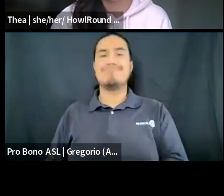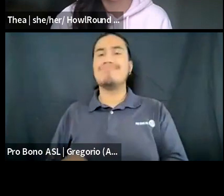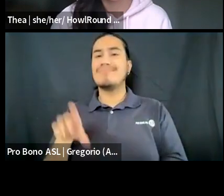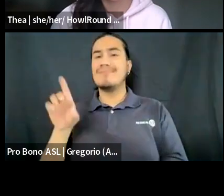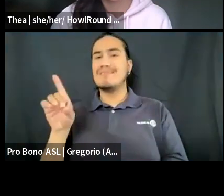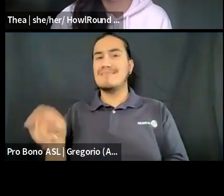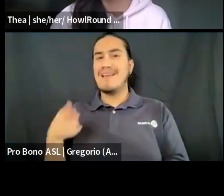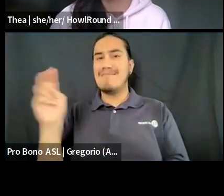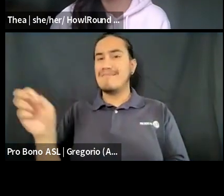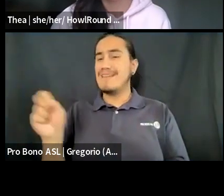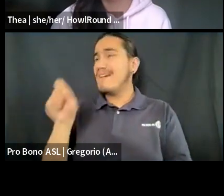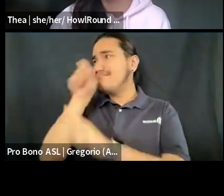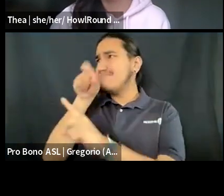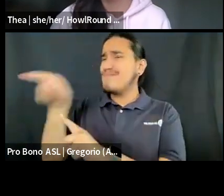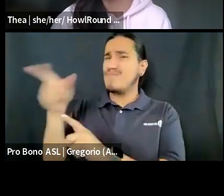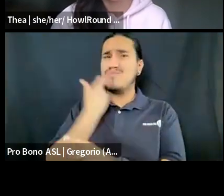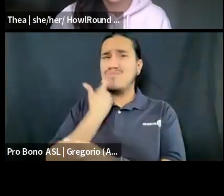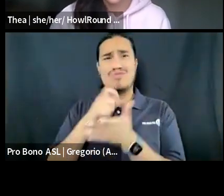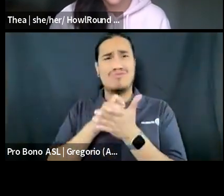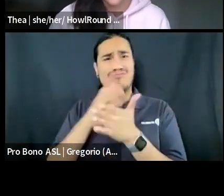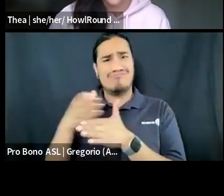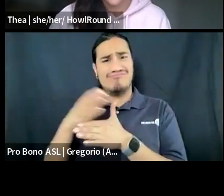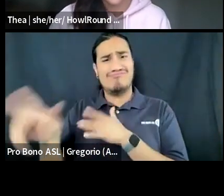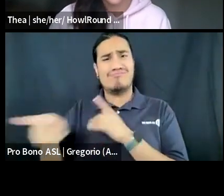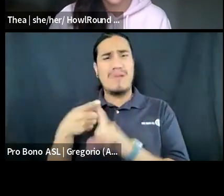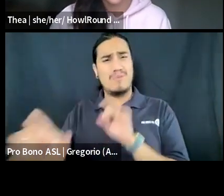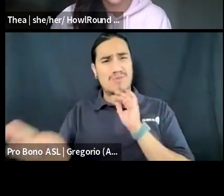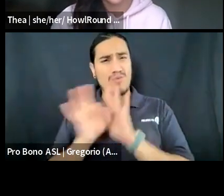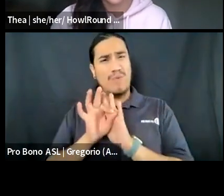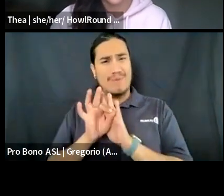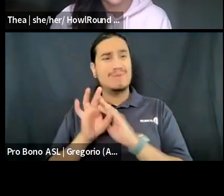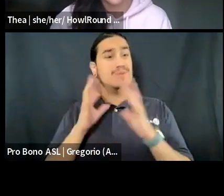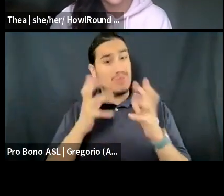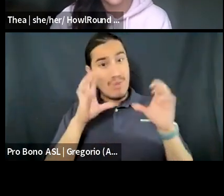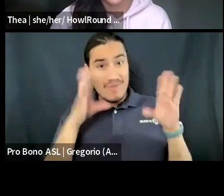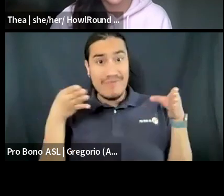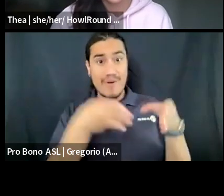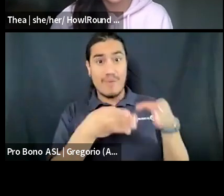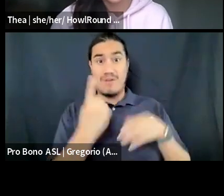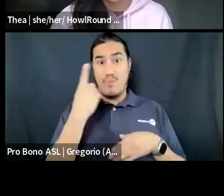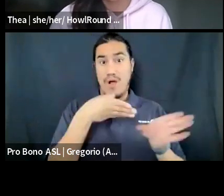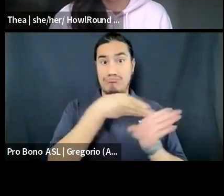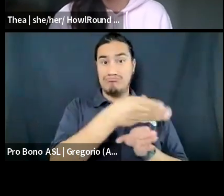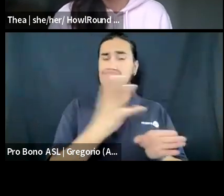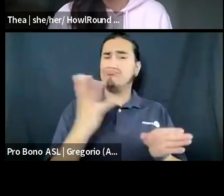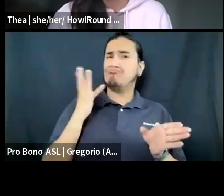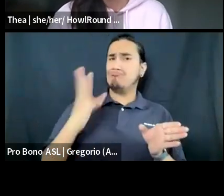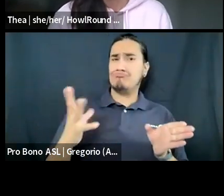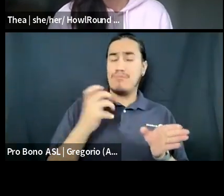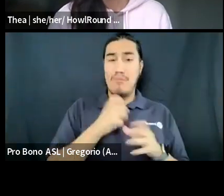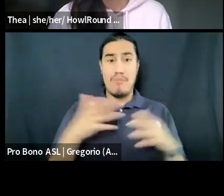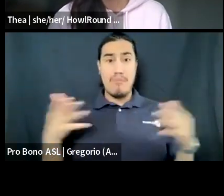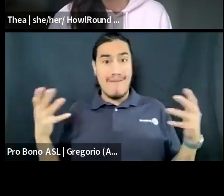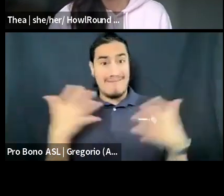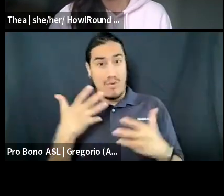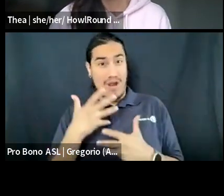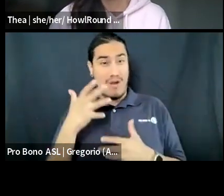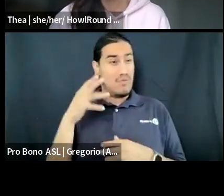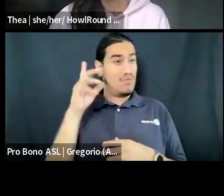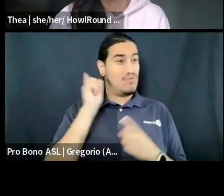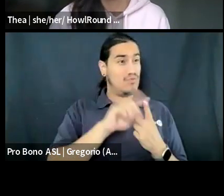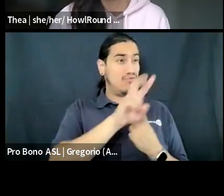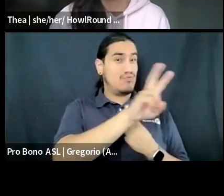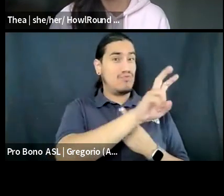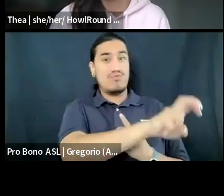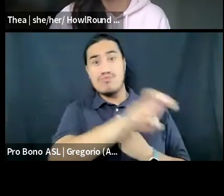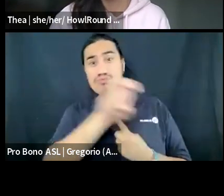about, you know, the choice, right? If you want to just work on one craft, you can, but to not be afraid to explore different crafts. And I